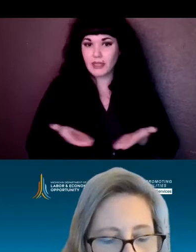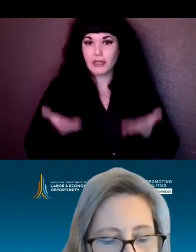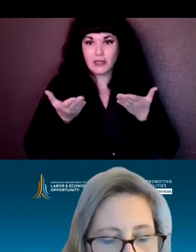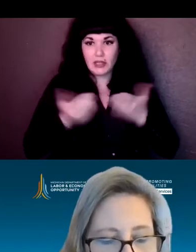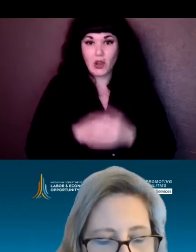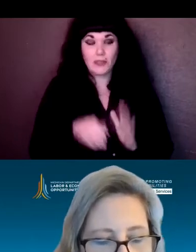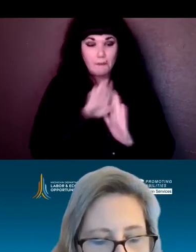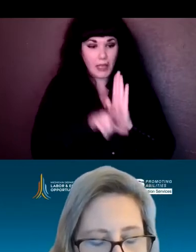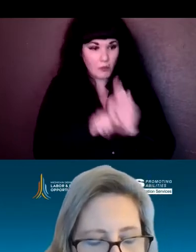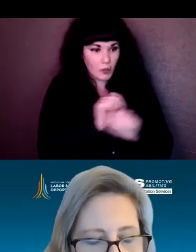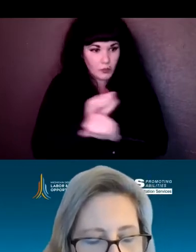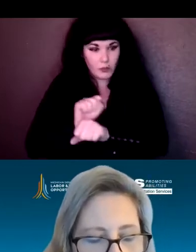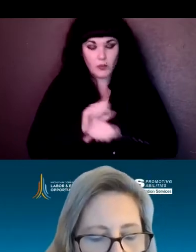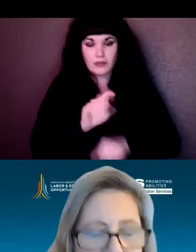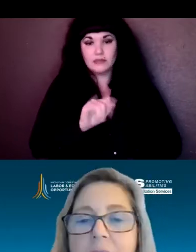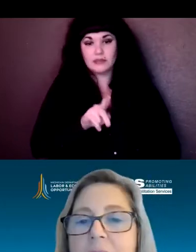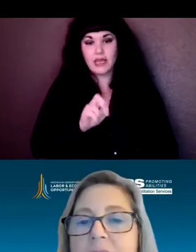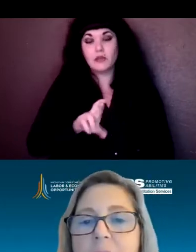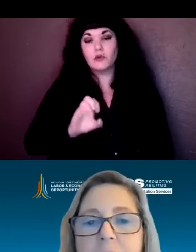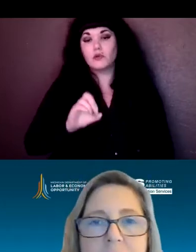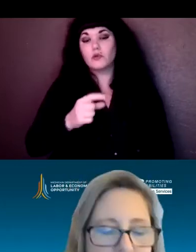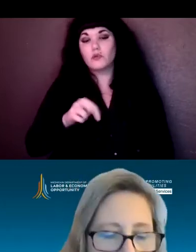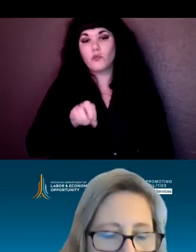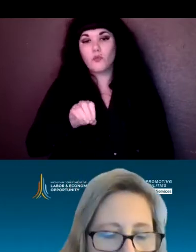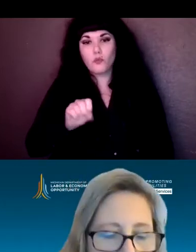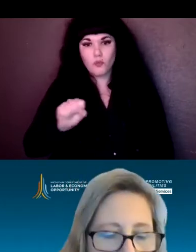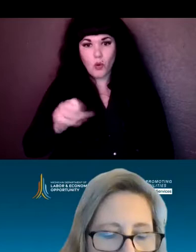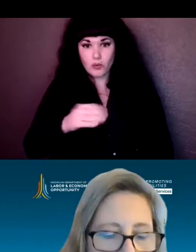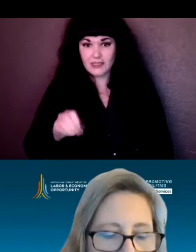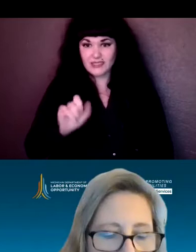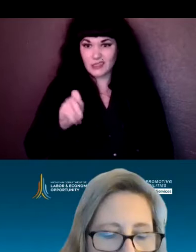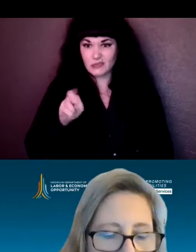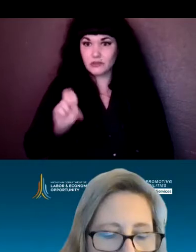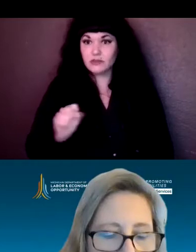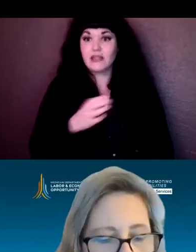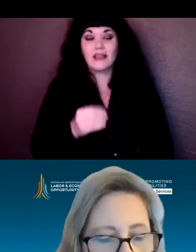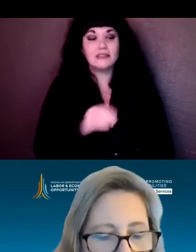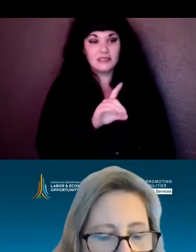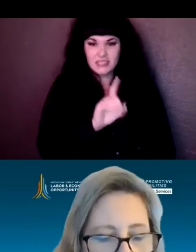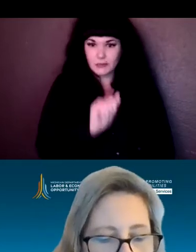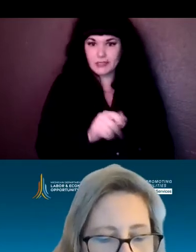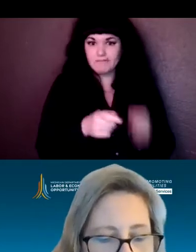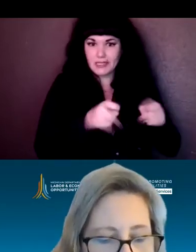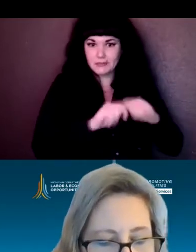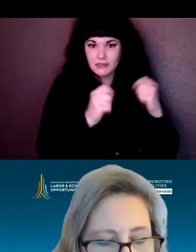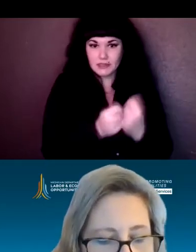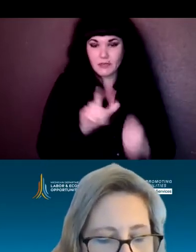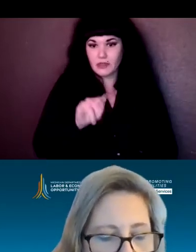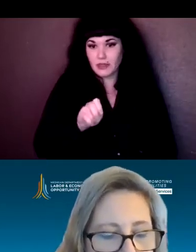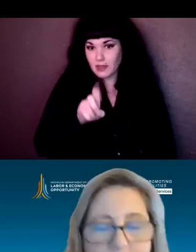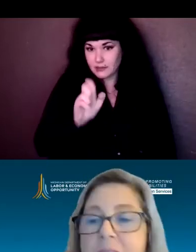Tyler Gross and Craig Sanders, and my colleagues from the disability management team, Lindsay Randall and Christine